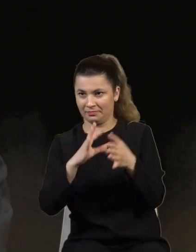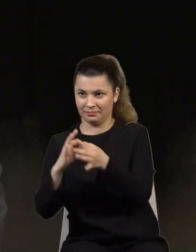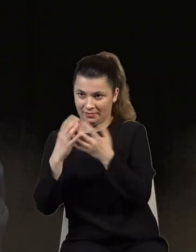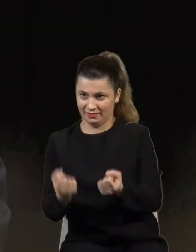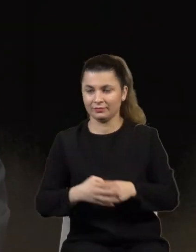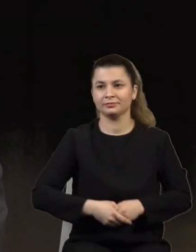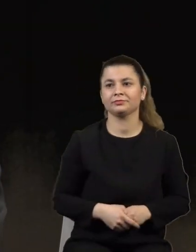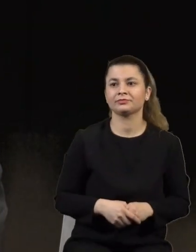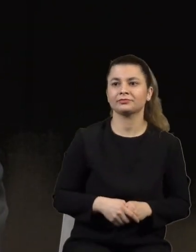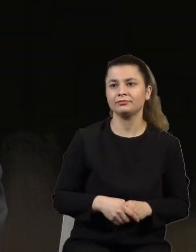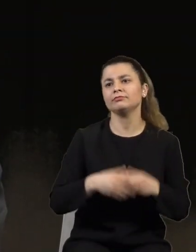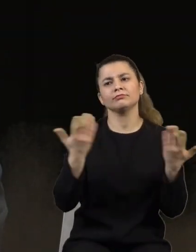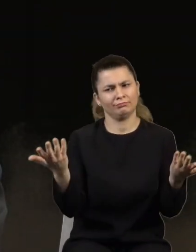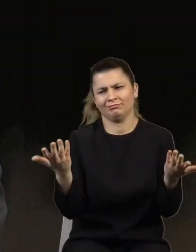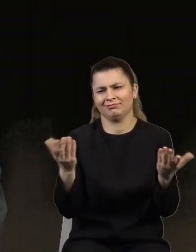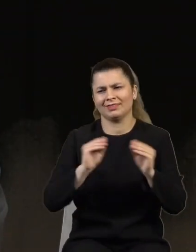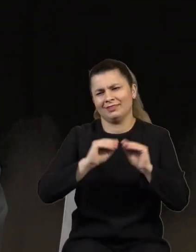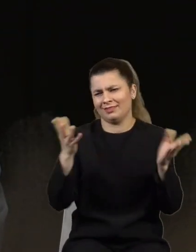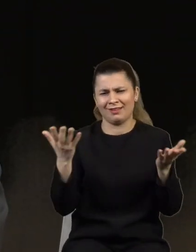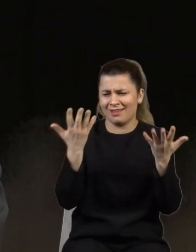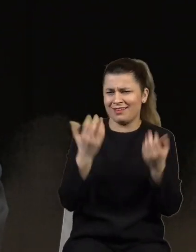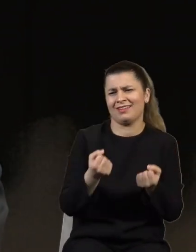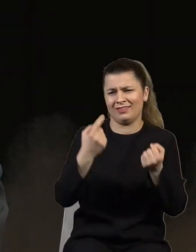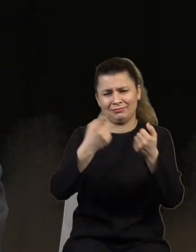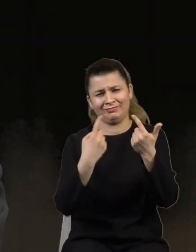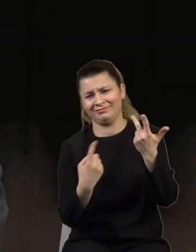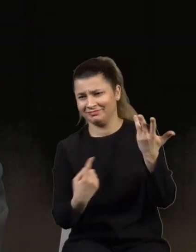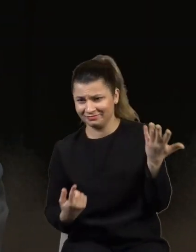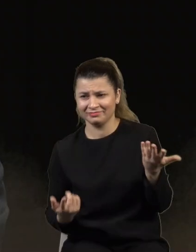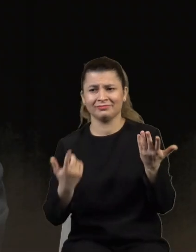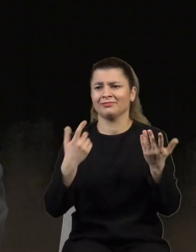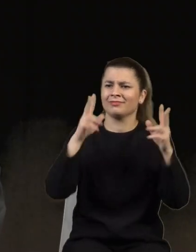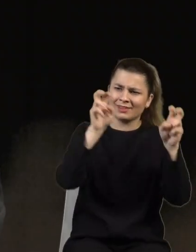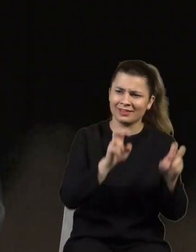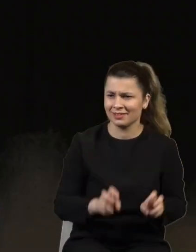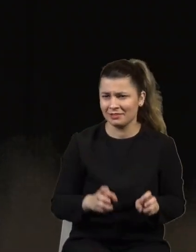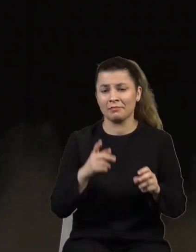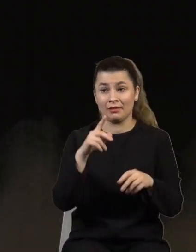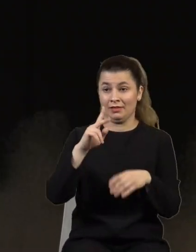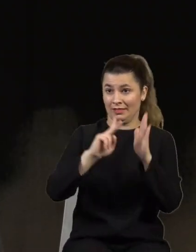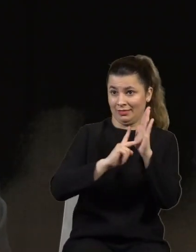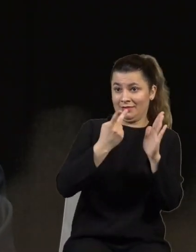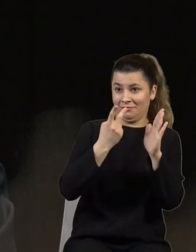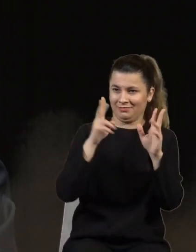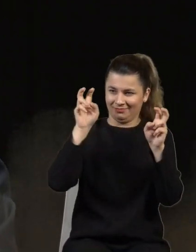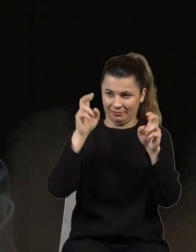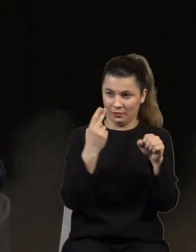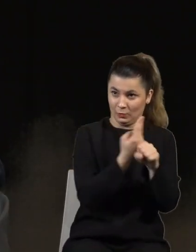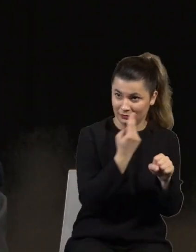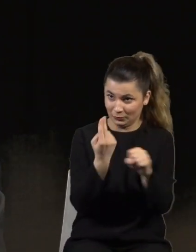mentioned infrastructure aspects, but we didn't mention digitalization, for instance.